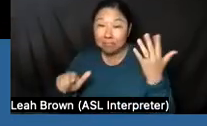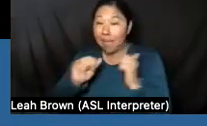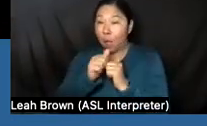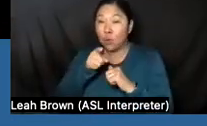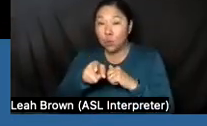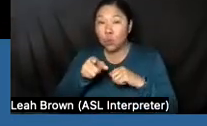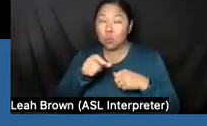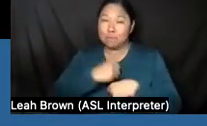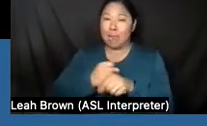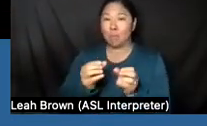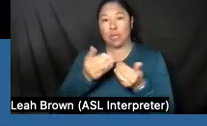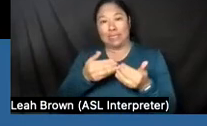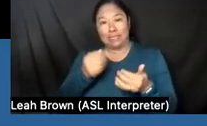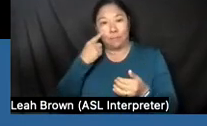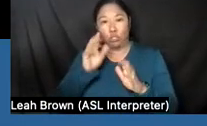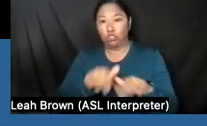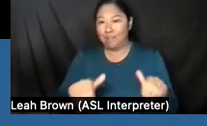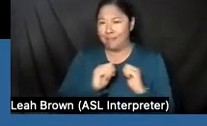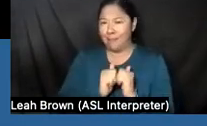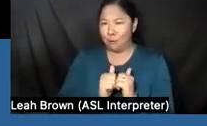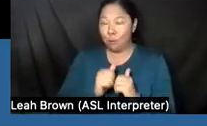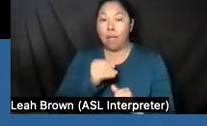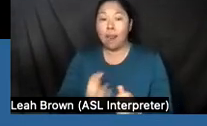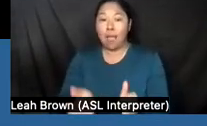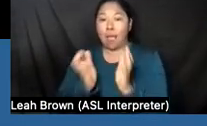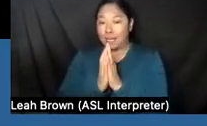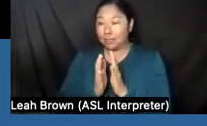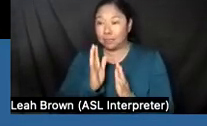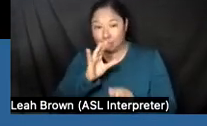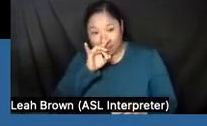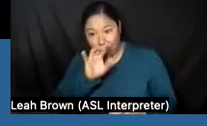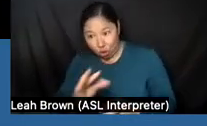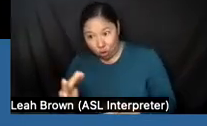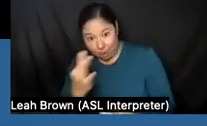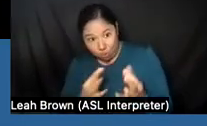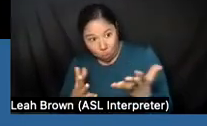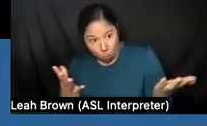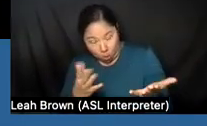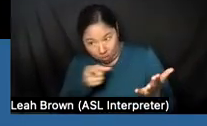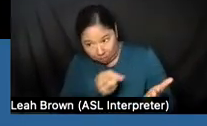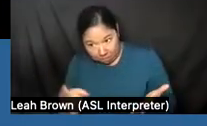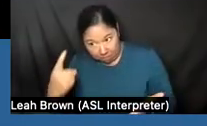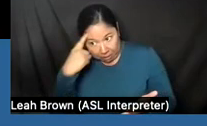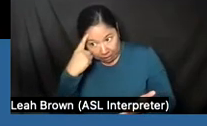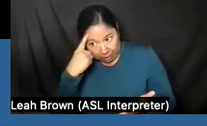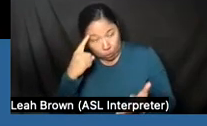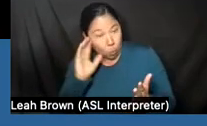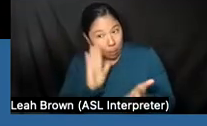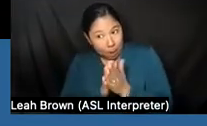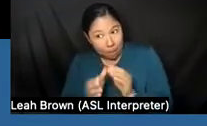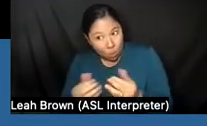how can you make these easier for your child? And also asking for your child's input on what they might make easier for them.